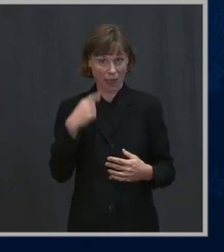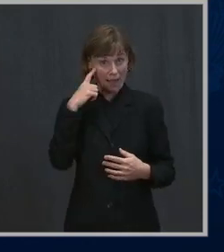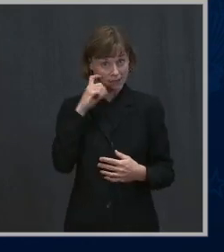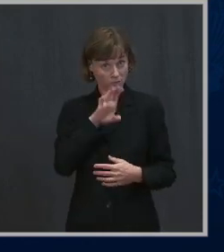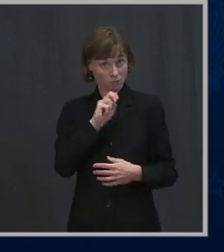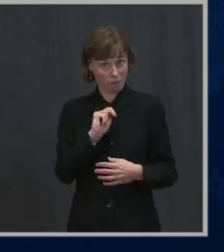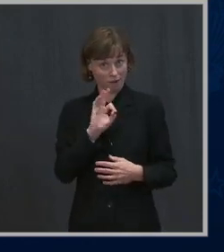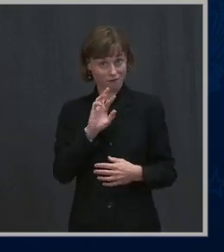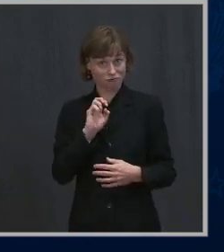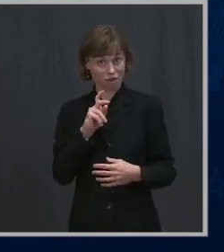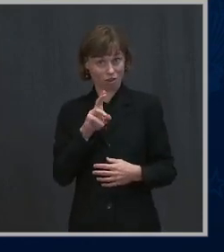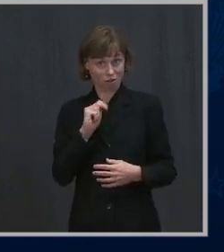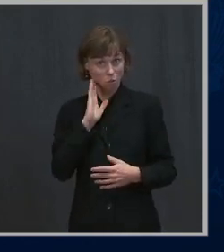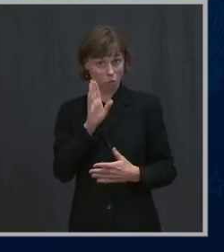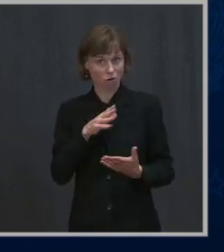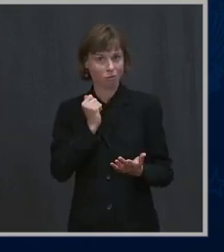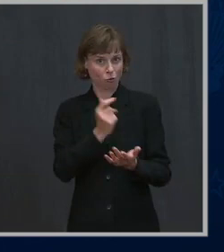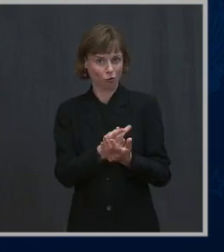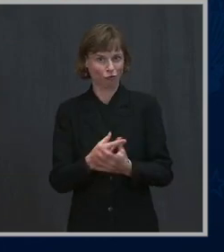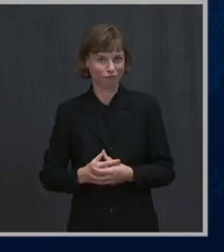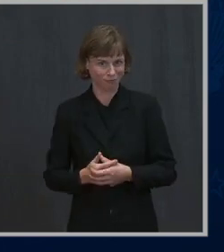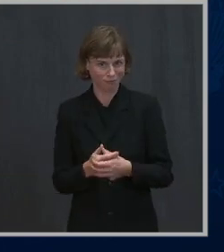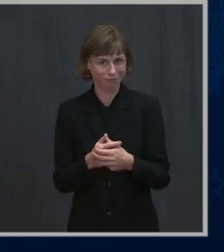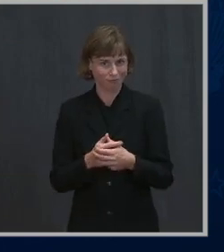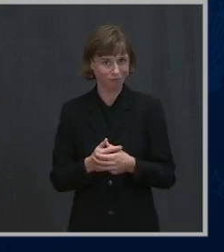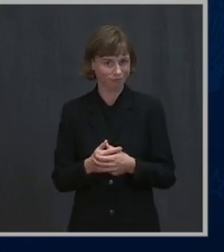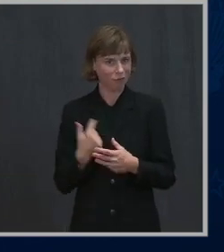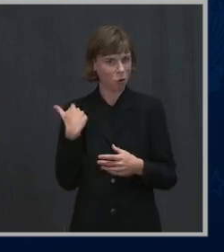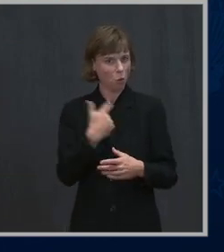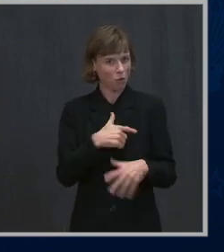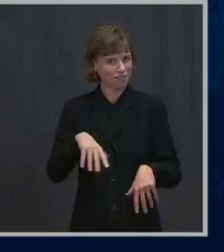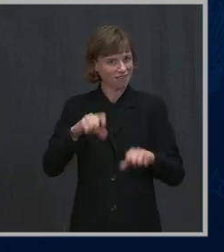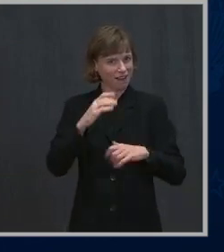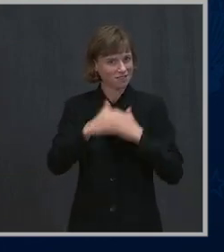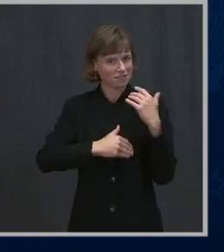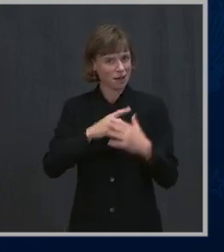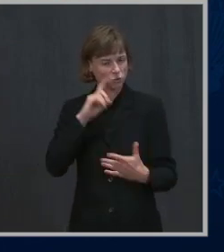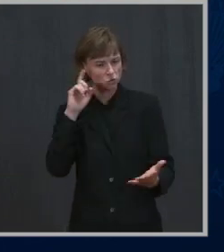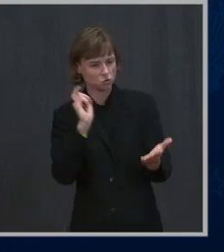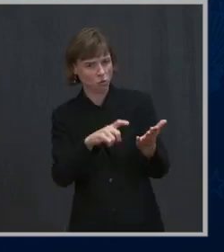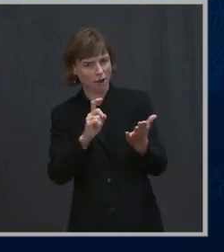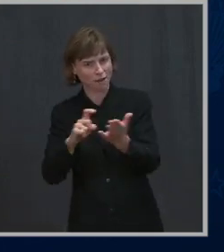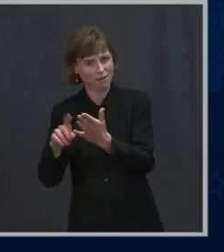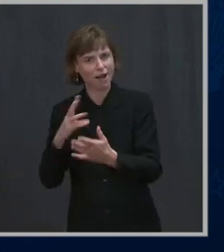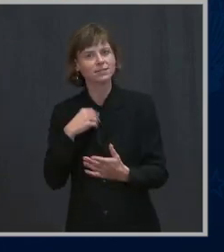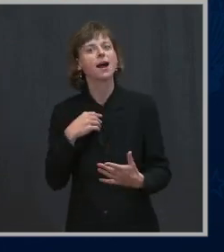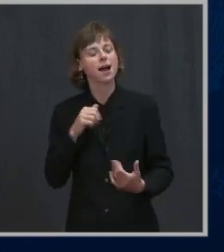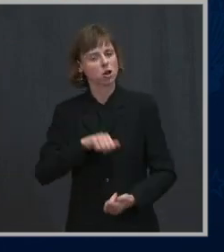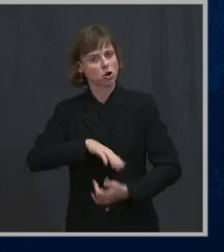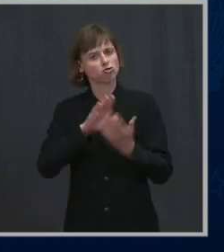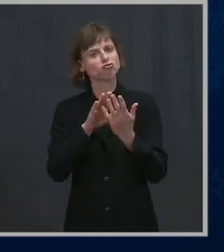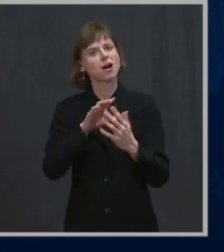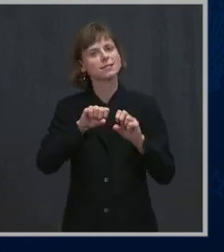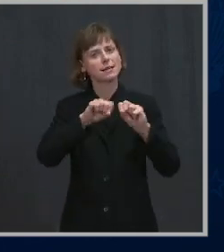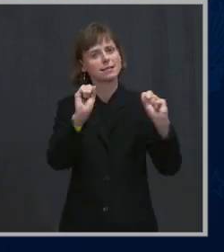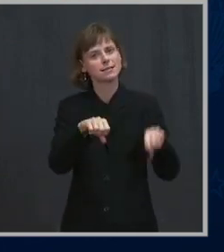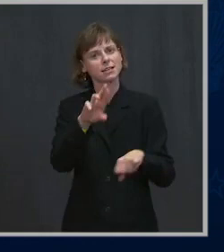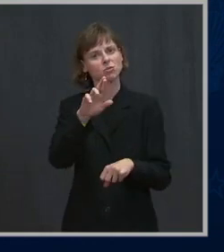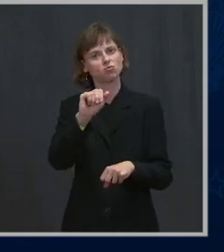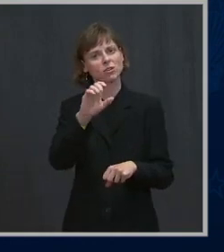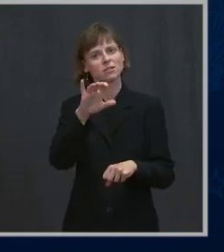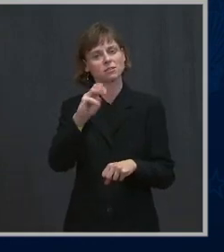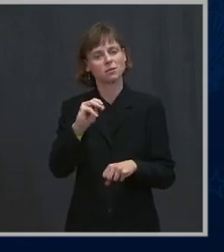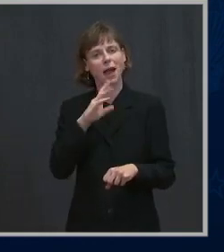would approve we've taken steps to acknowledge and address systemic racism and the scourge of white